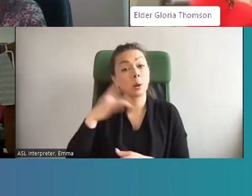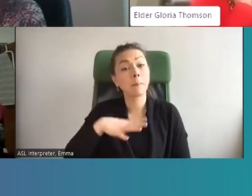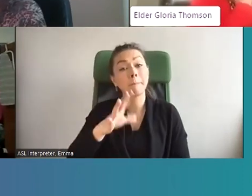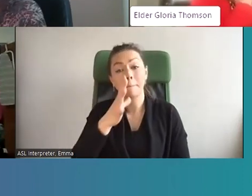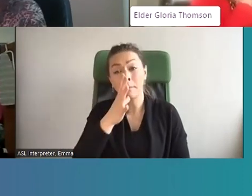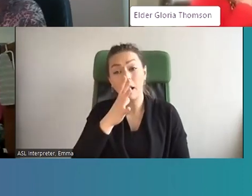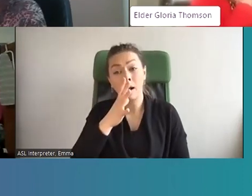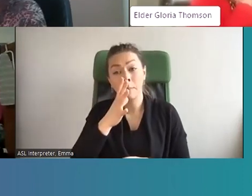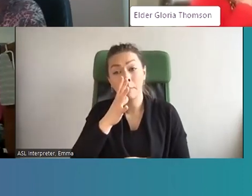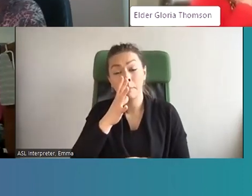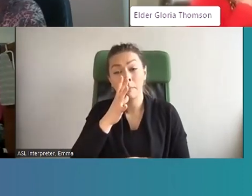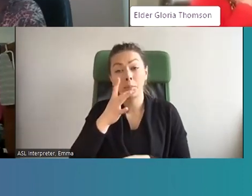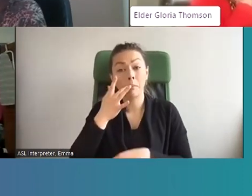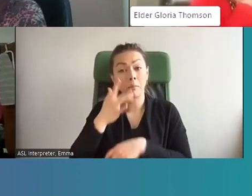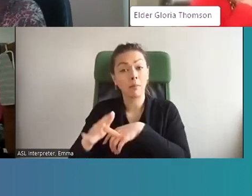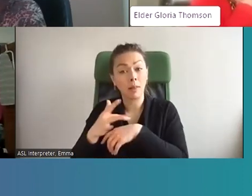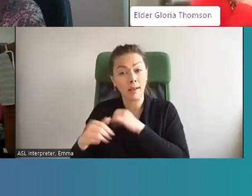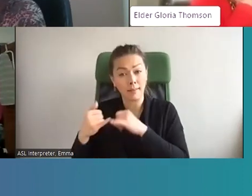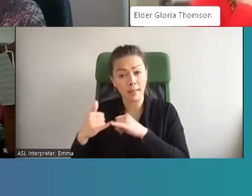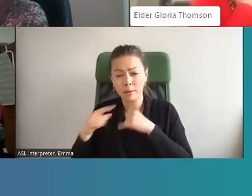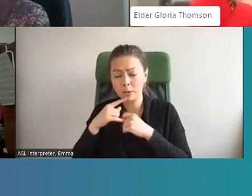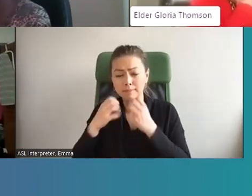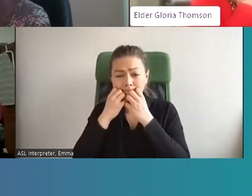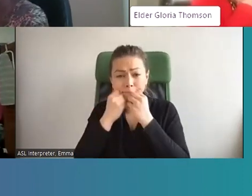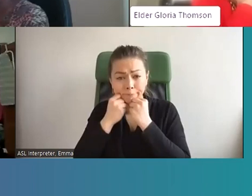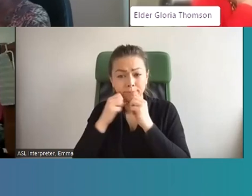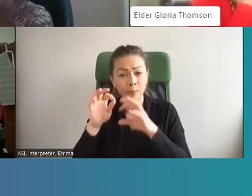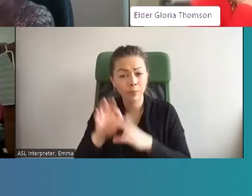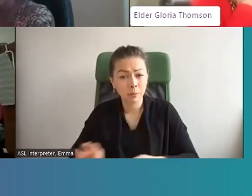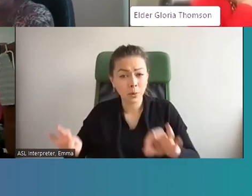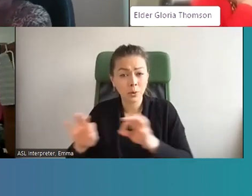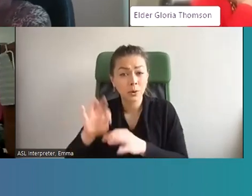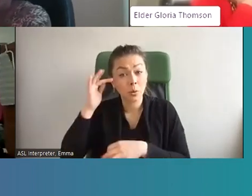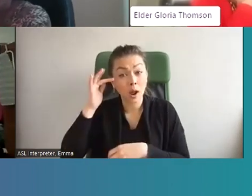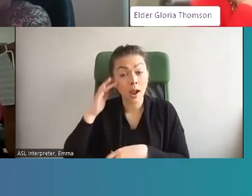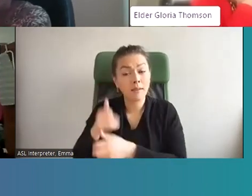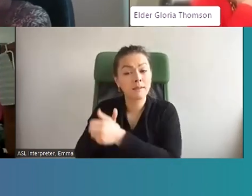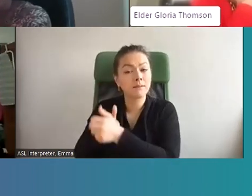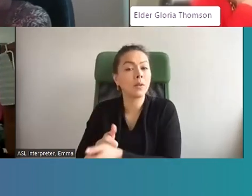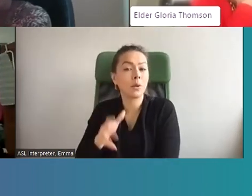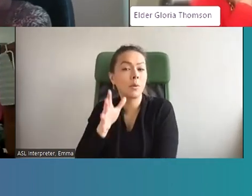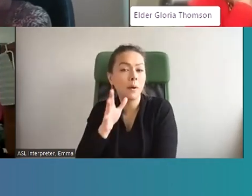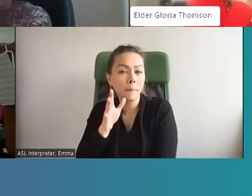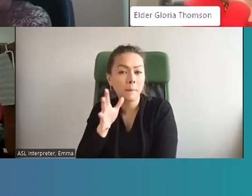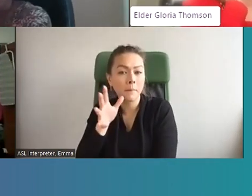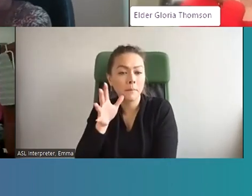we're matrilineal, is that we follow the mother's line, because then we can trace our roots back to our